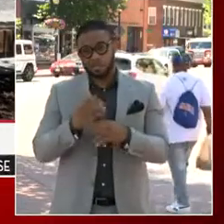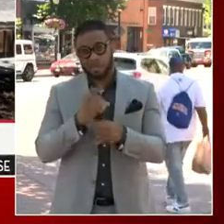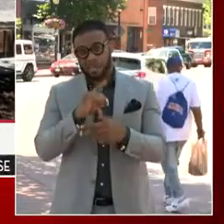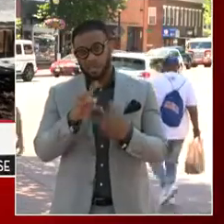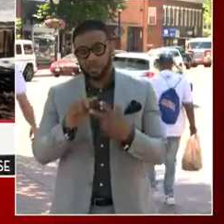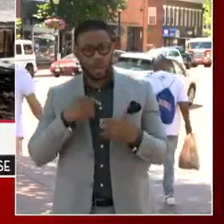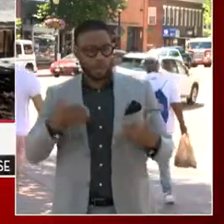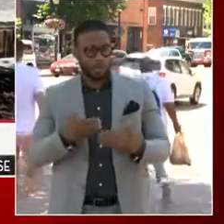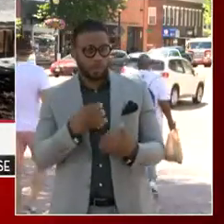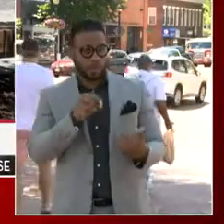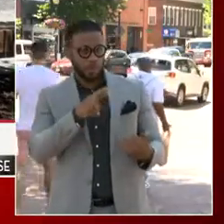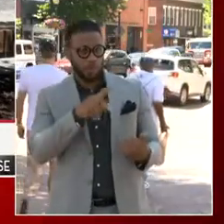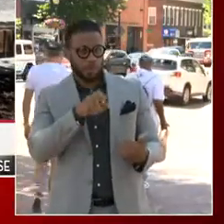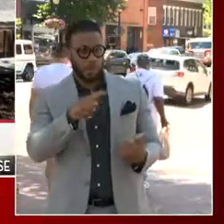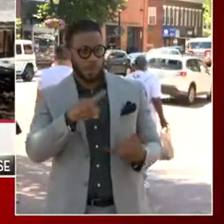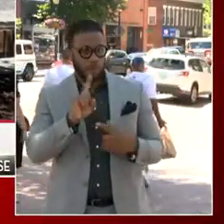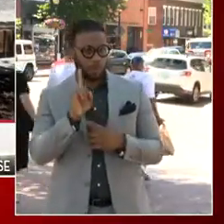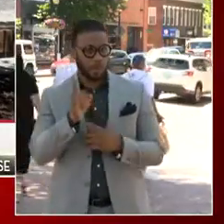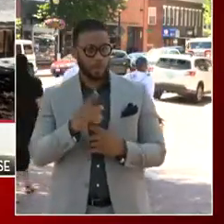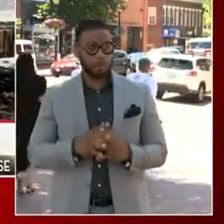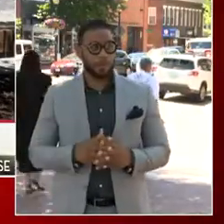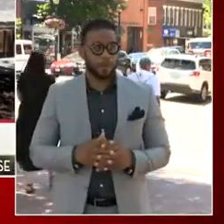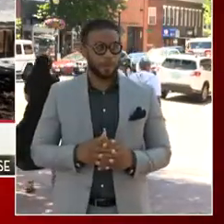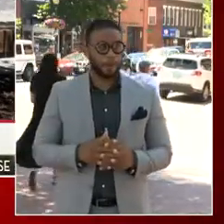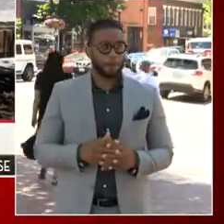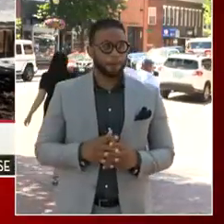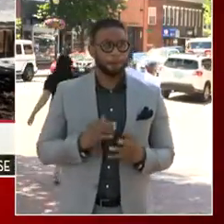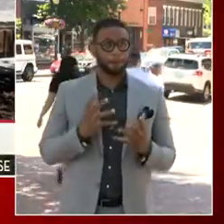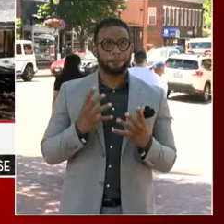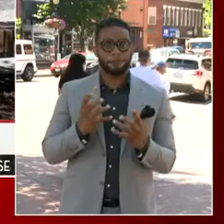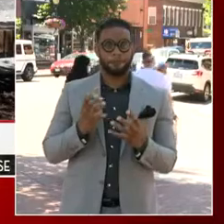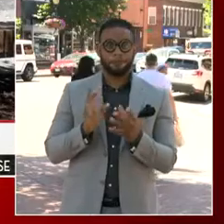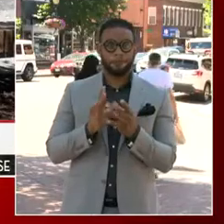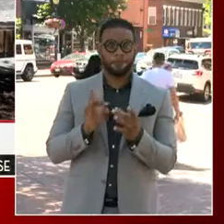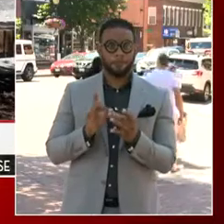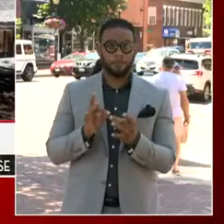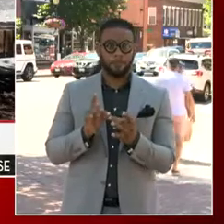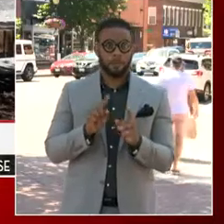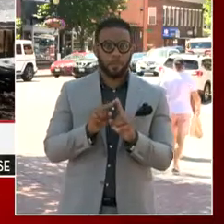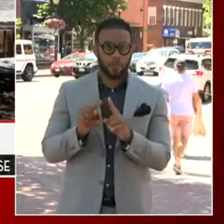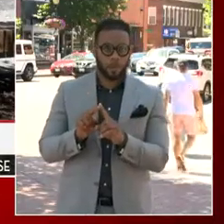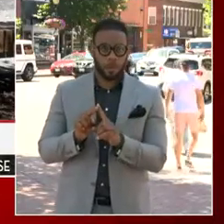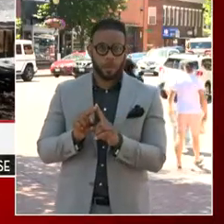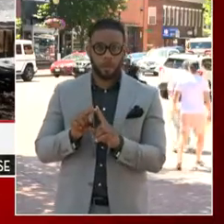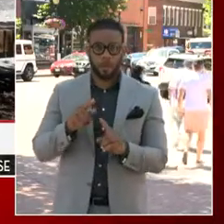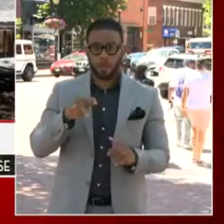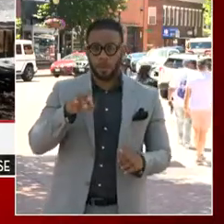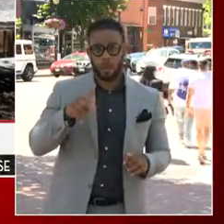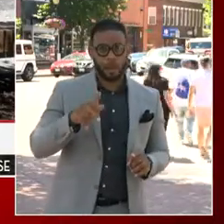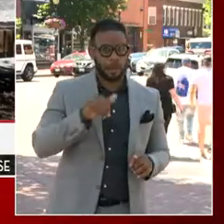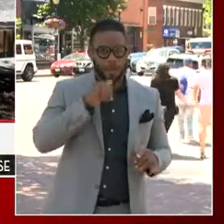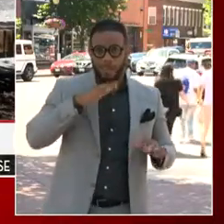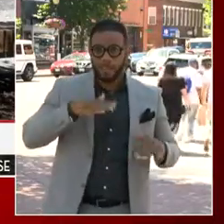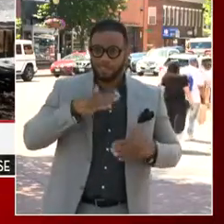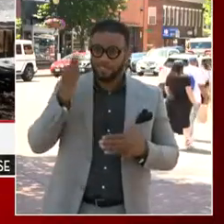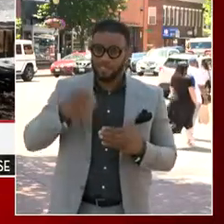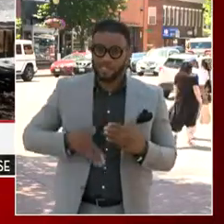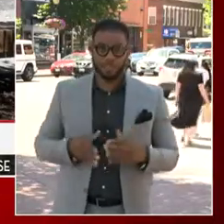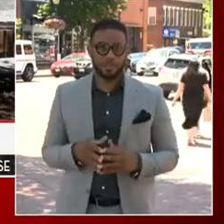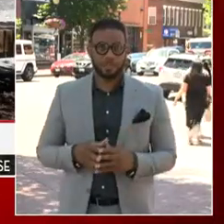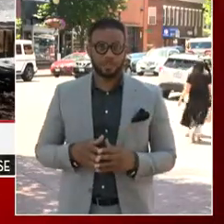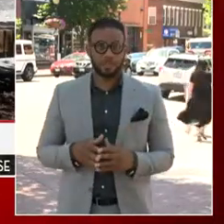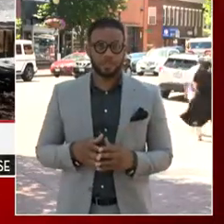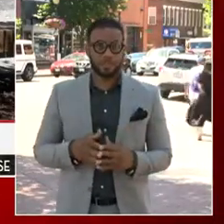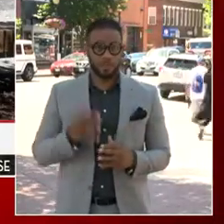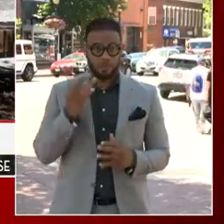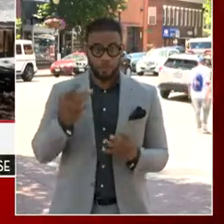introduce Mr. Lott in just a moment. But I wanted to mention also that the park is not yet finished.